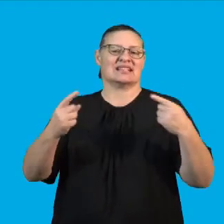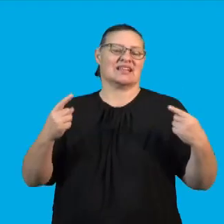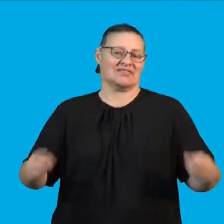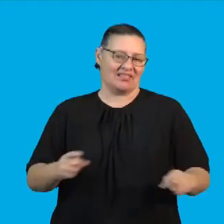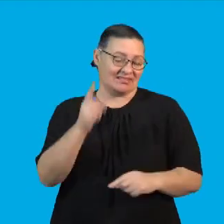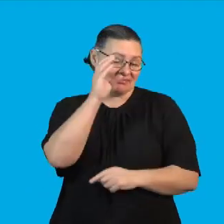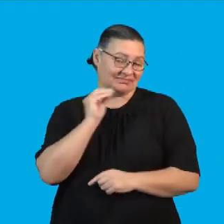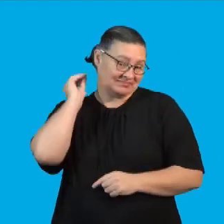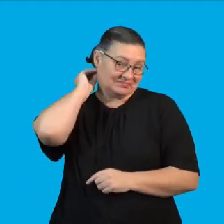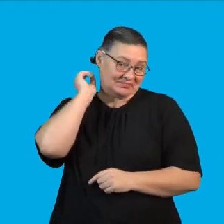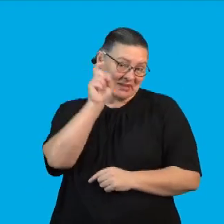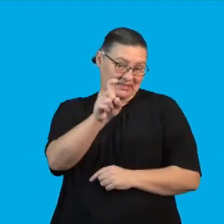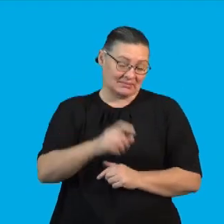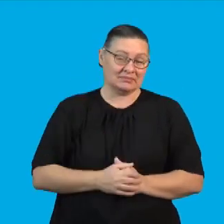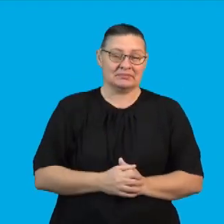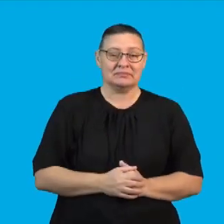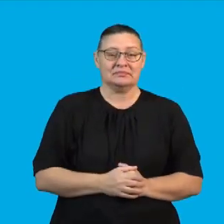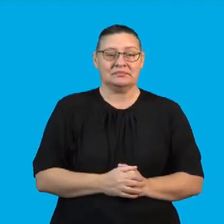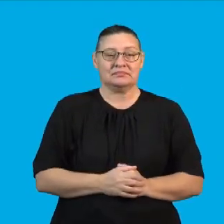success. Keep this in mind.